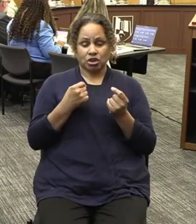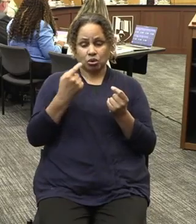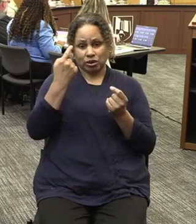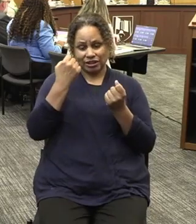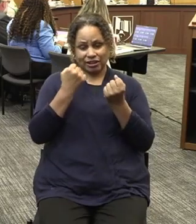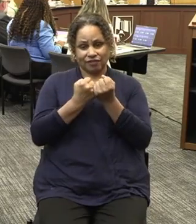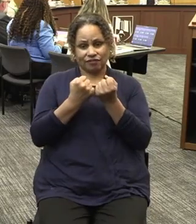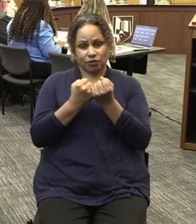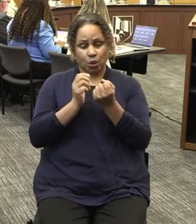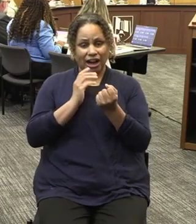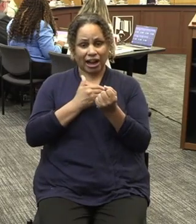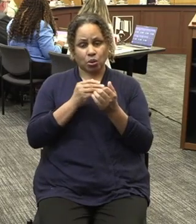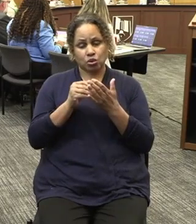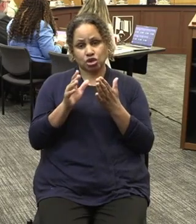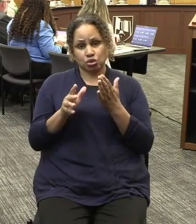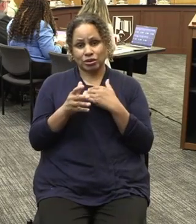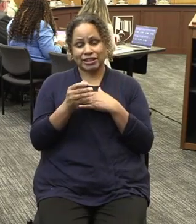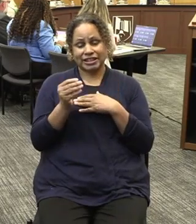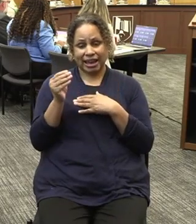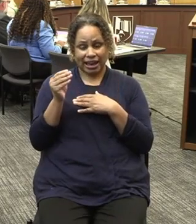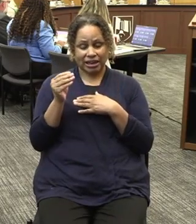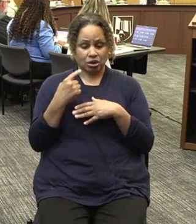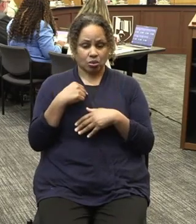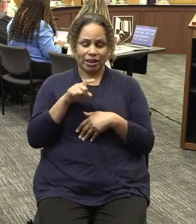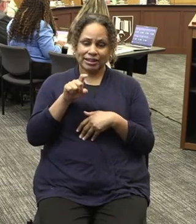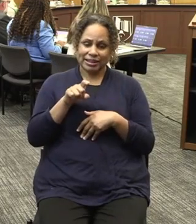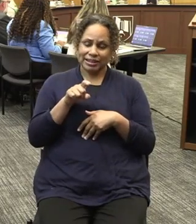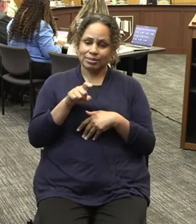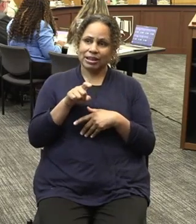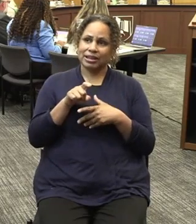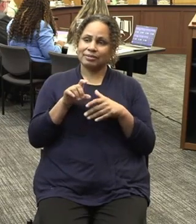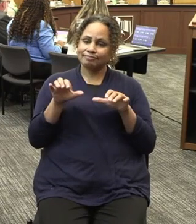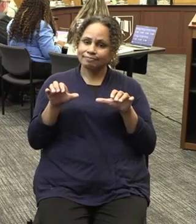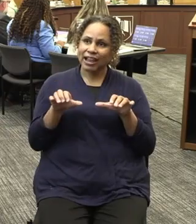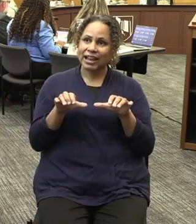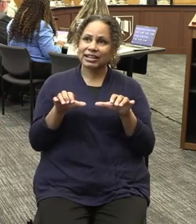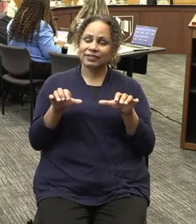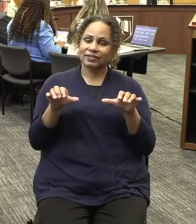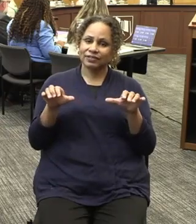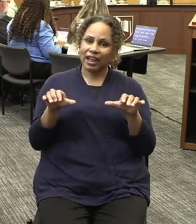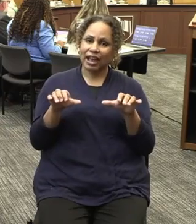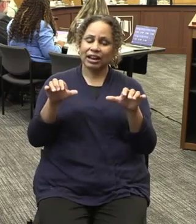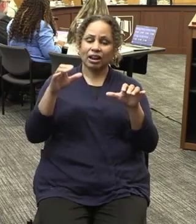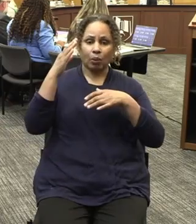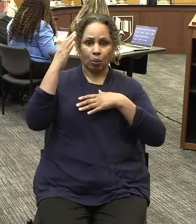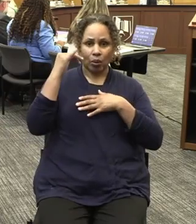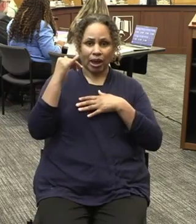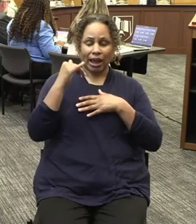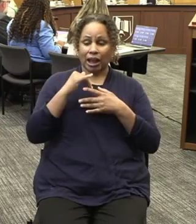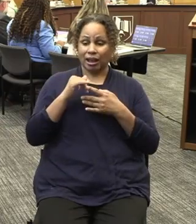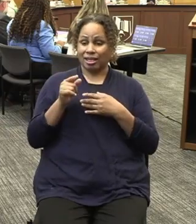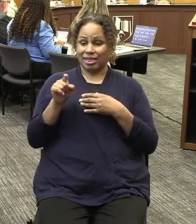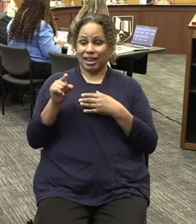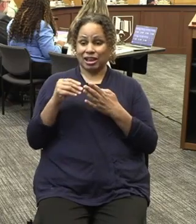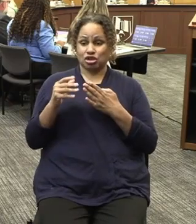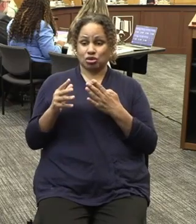students. And we need to be acting right because our eyes are on us.